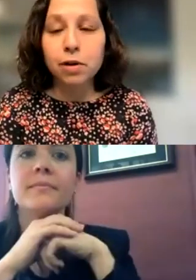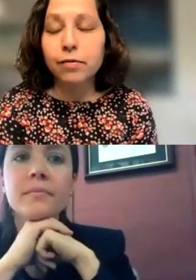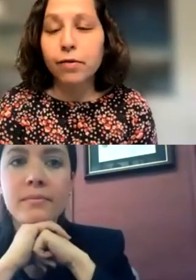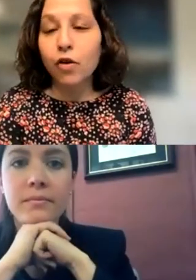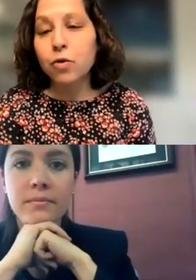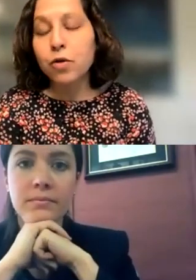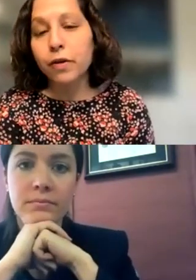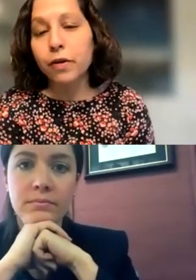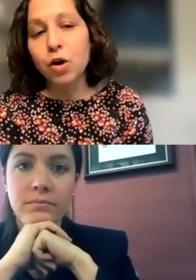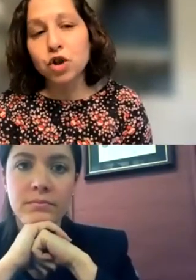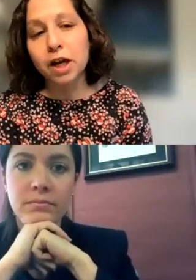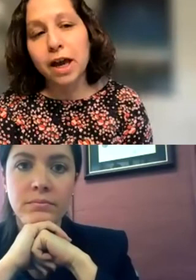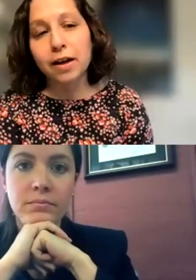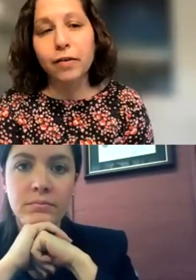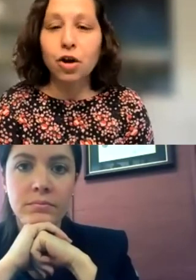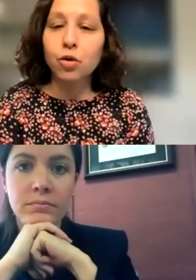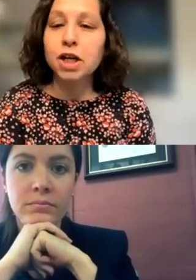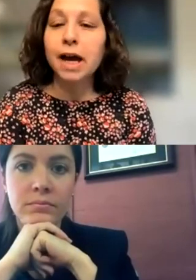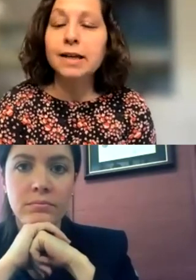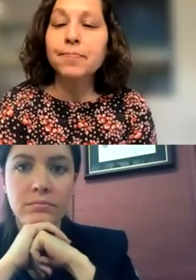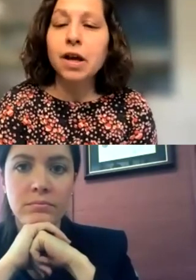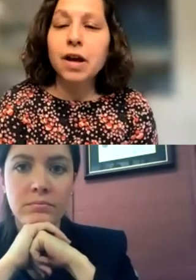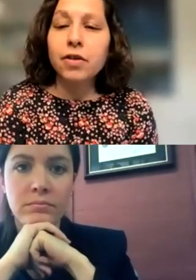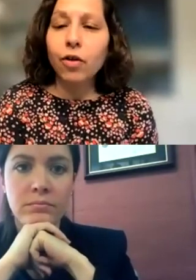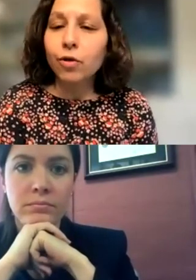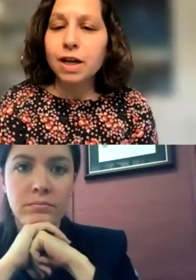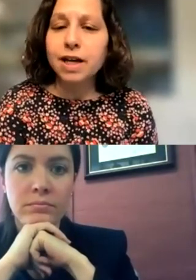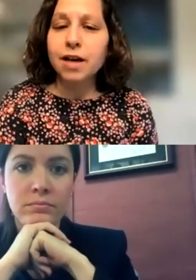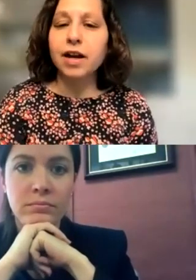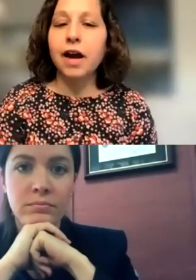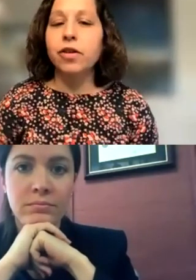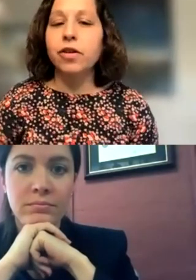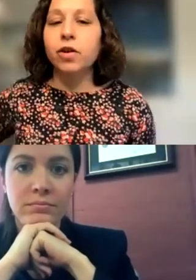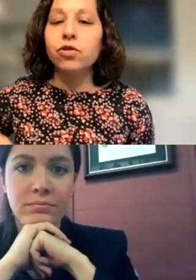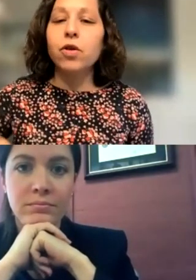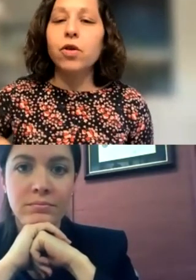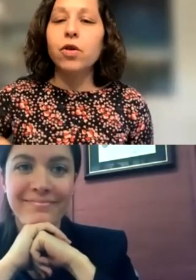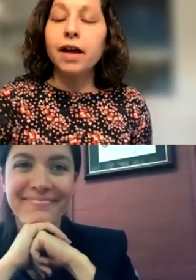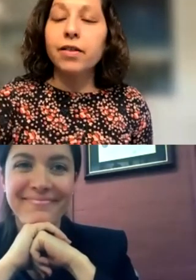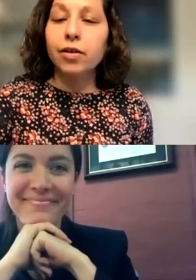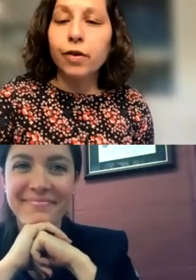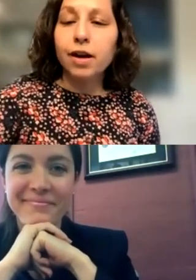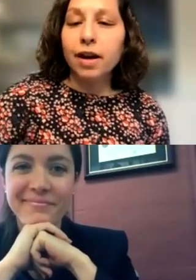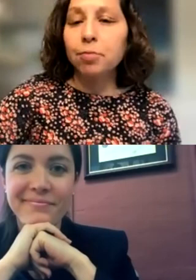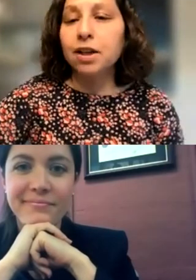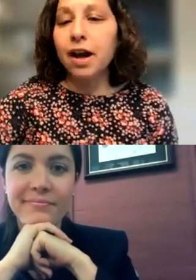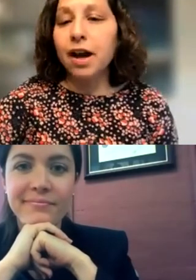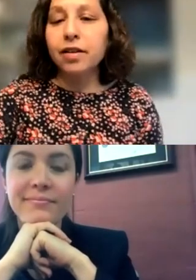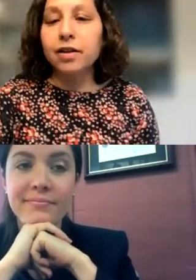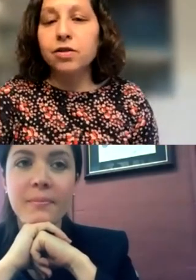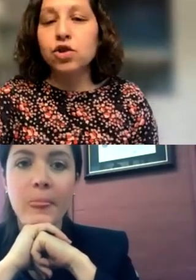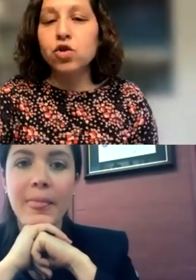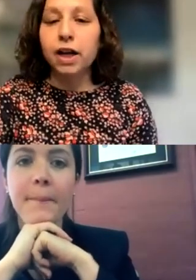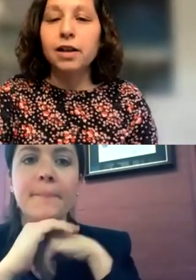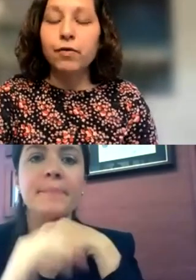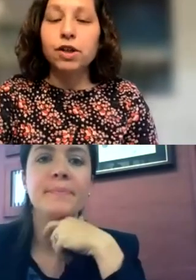people involved, both on the coaching end and the coachee end. It's also fantastic how this effort is so comprehensive, kept in context